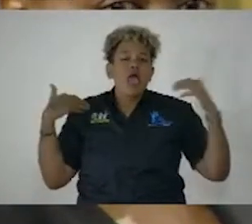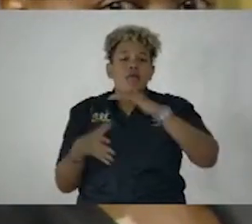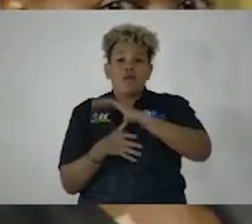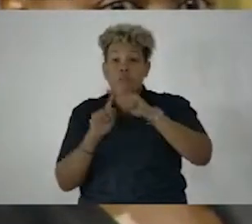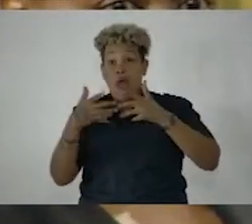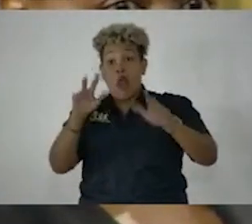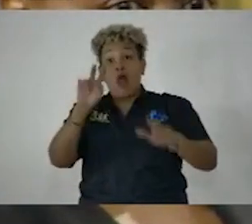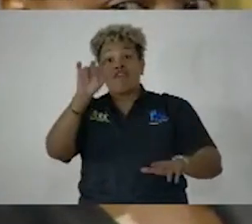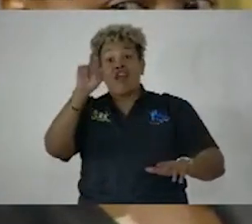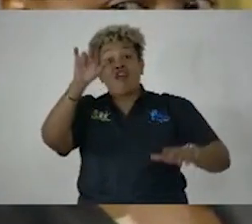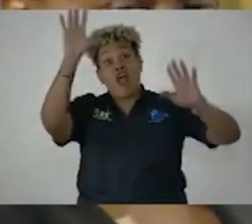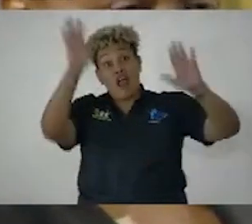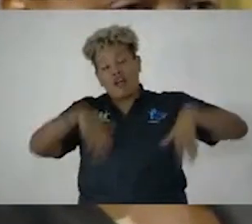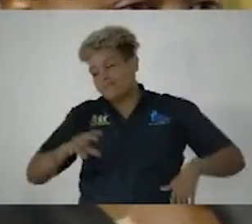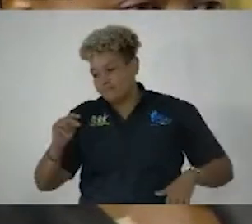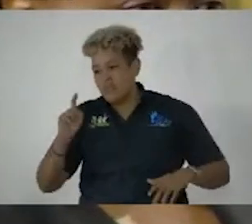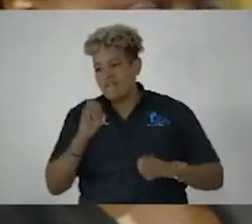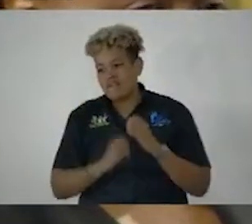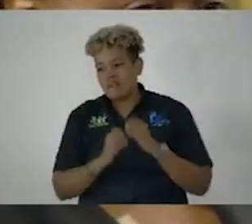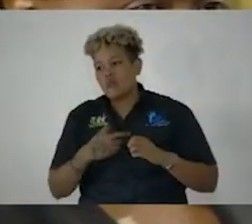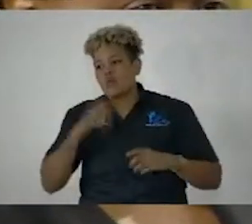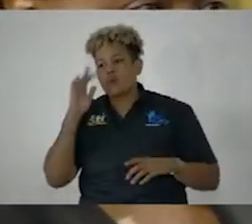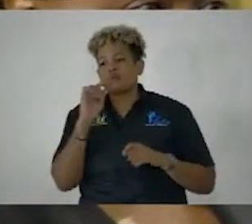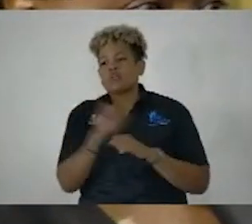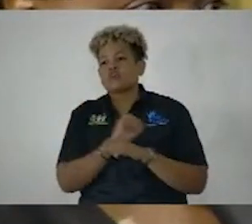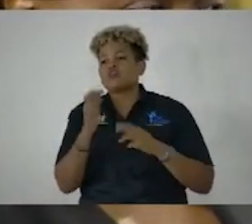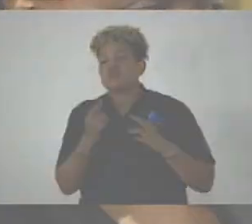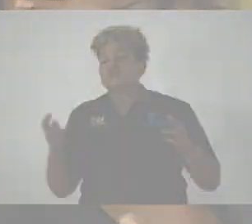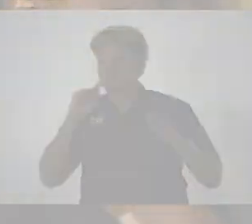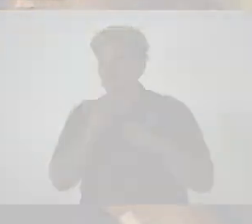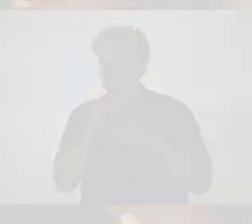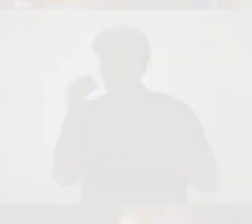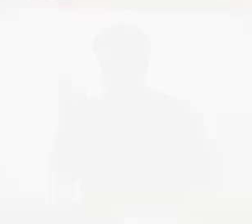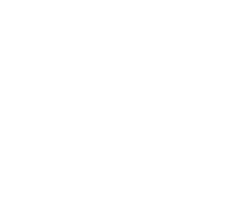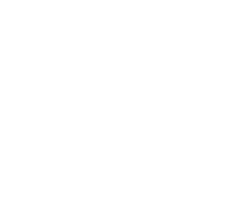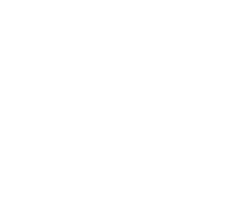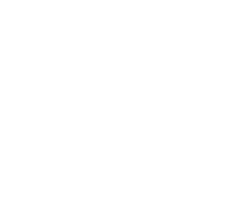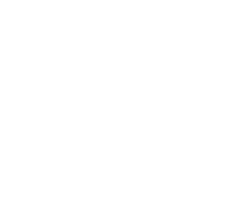fall apart. And we will make sure resources are provided to get it done.